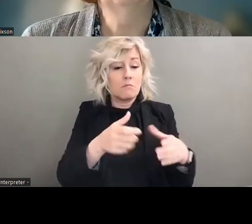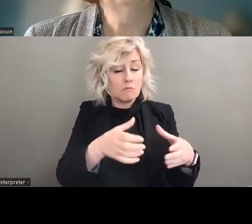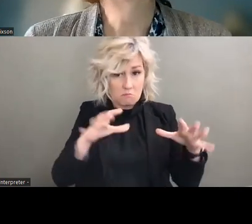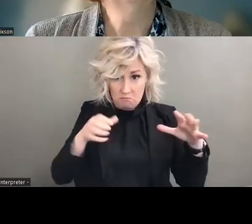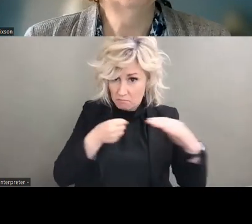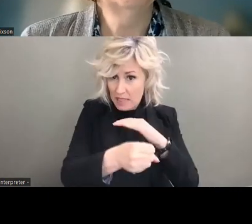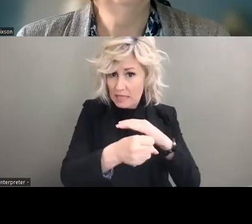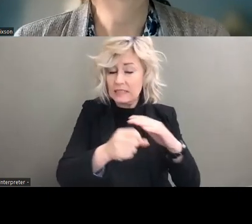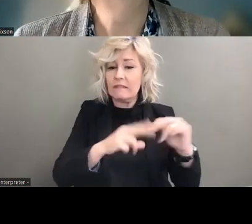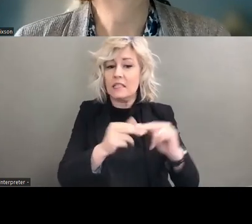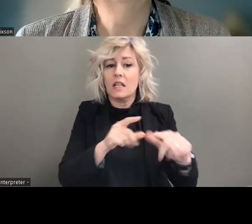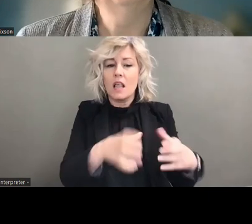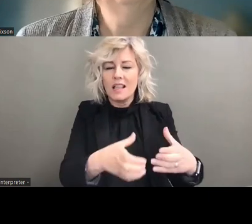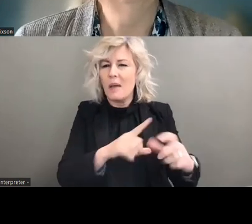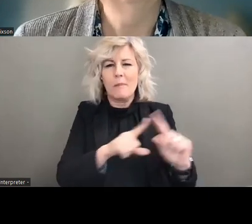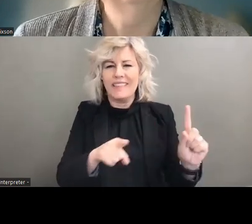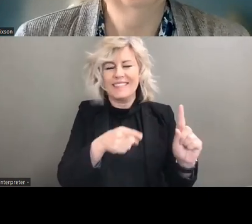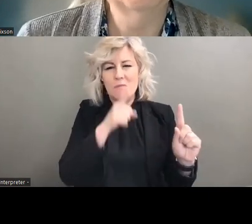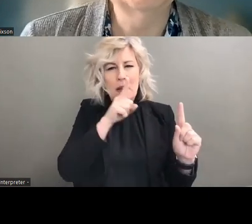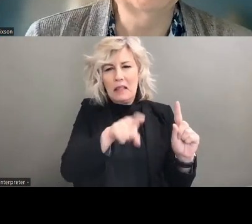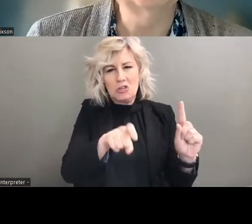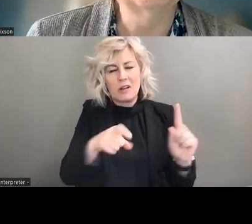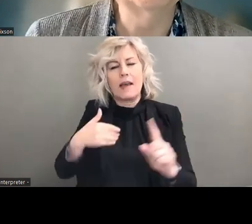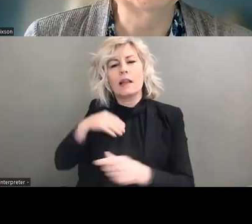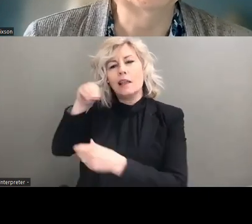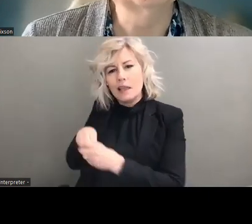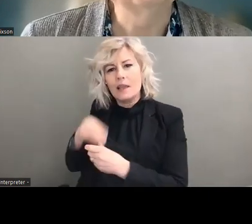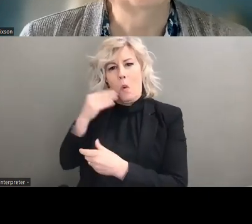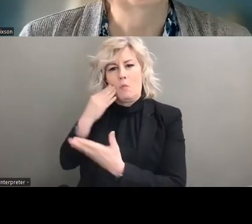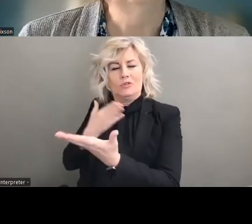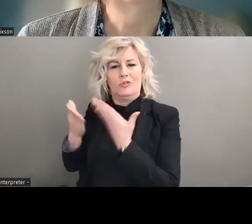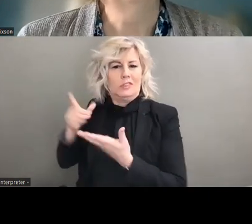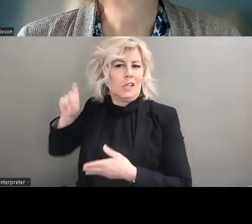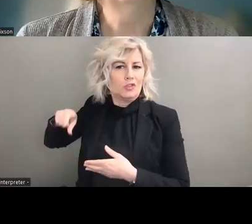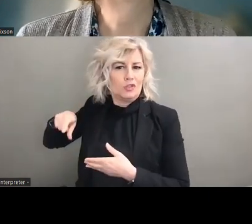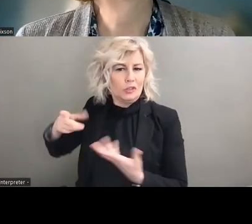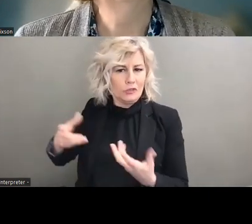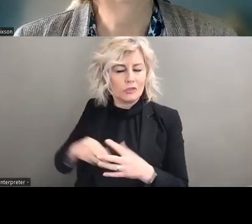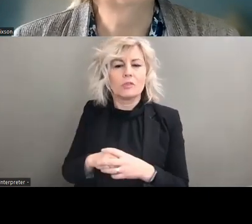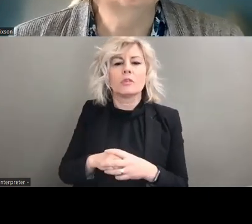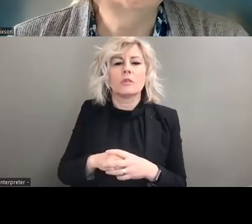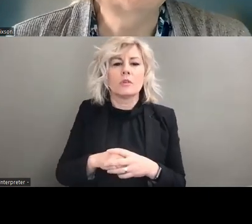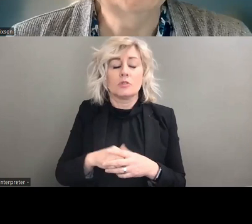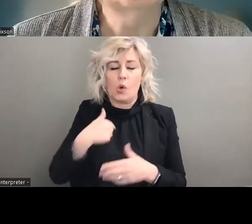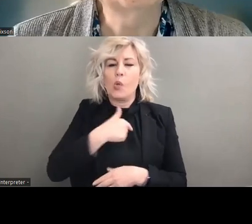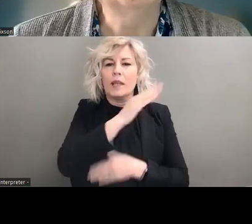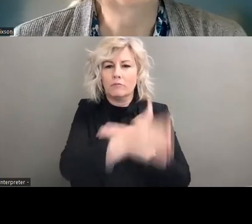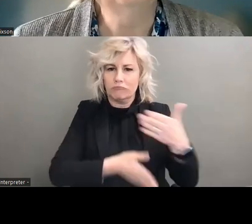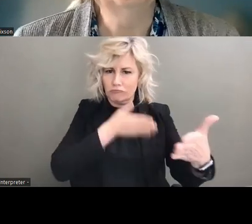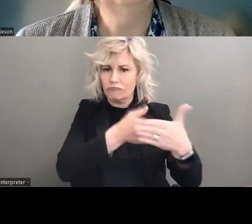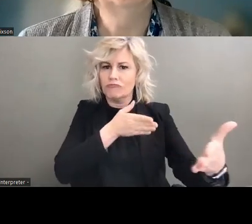facility when they could have received these in-home services I just discussed. So we brought litigation in May